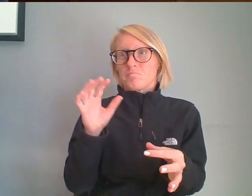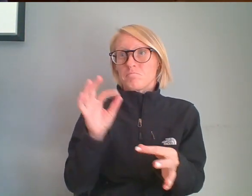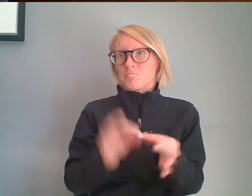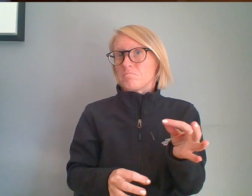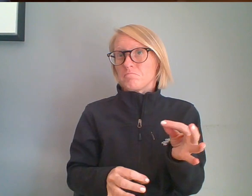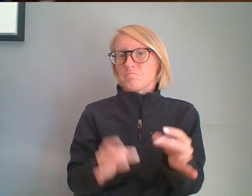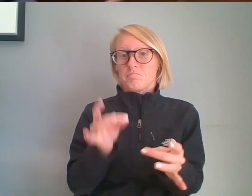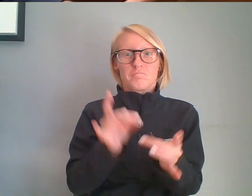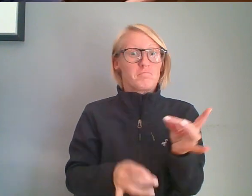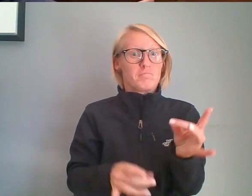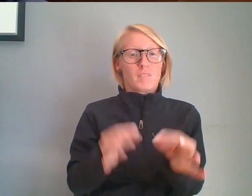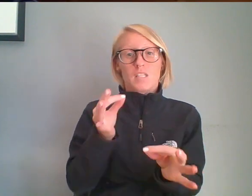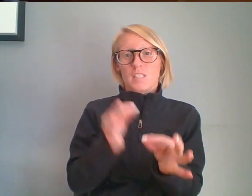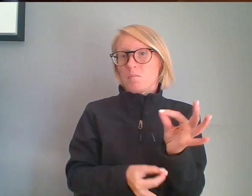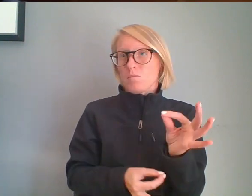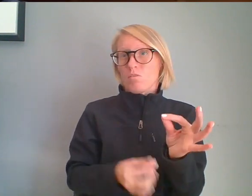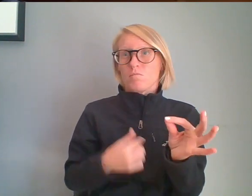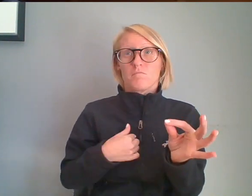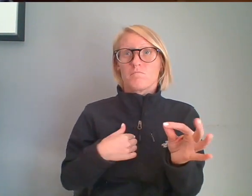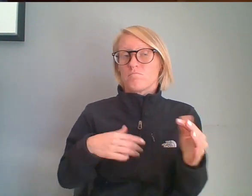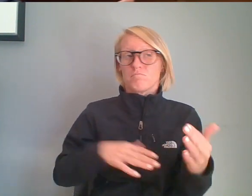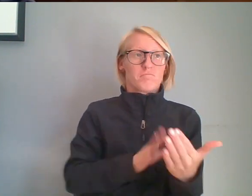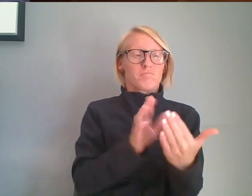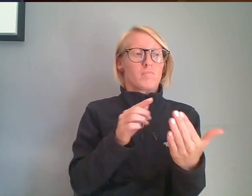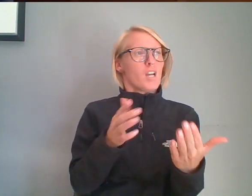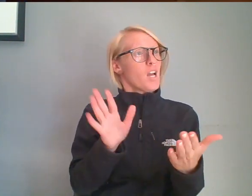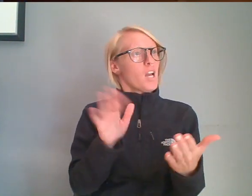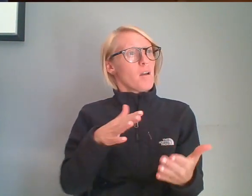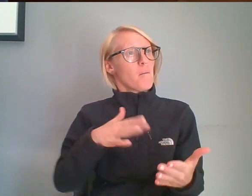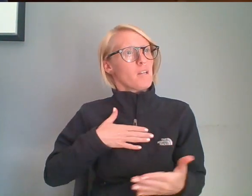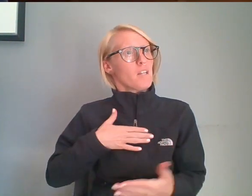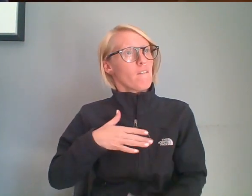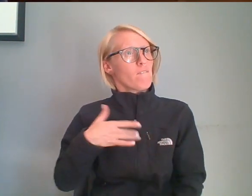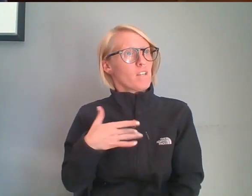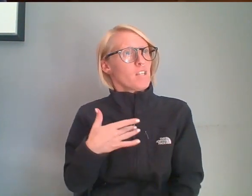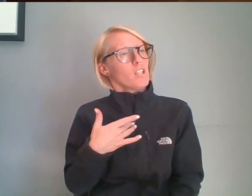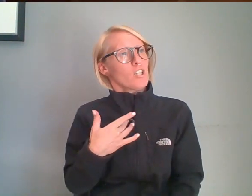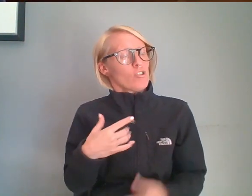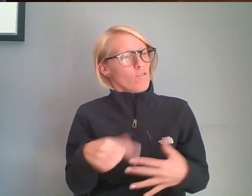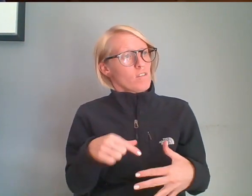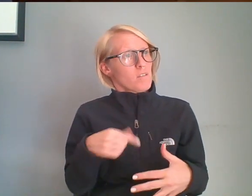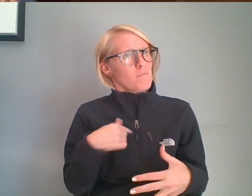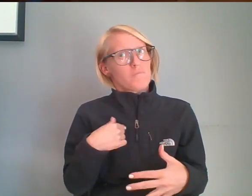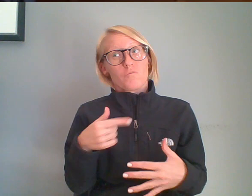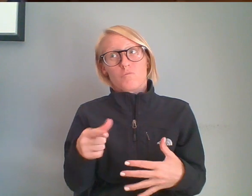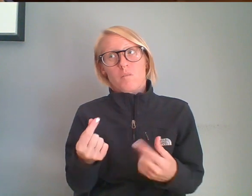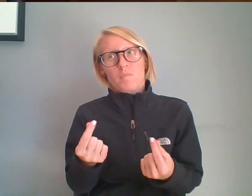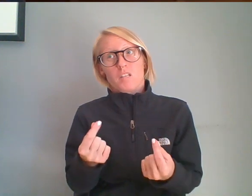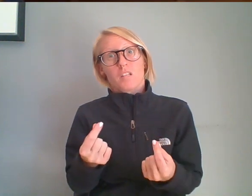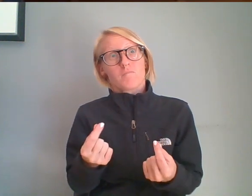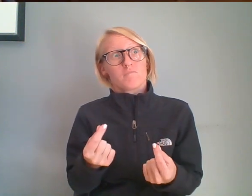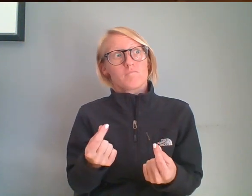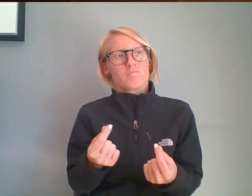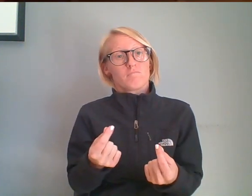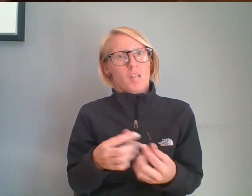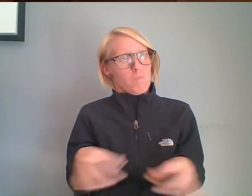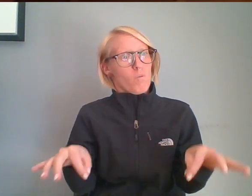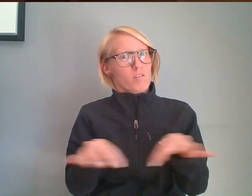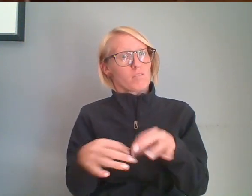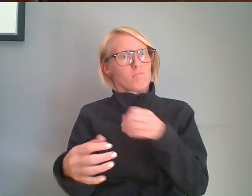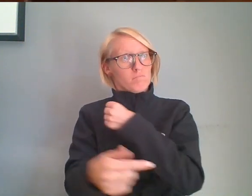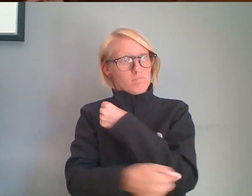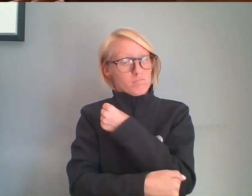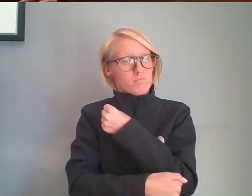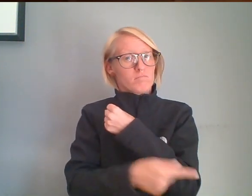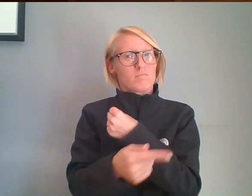anxiety and say, hey, this is me feeling nervous. I'm about to do something of consequence. And simply by greeting your